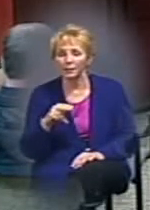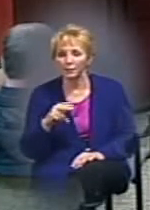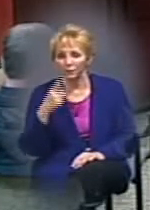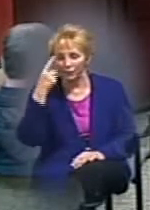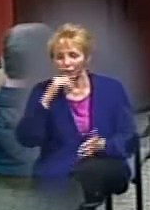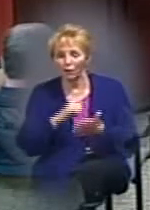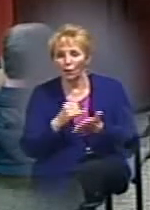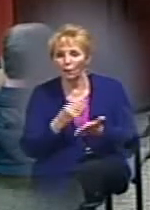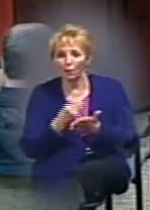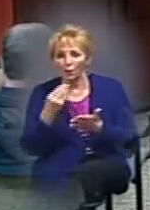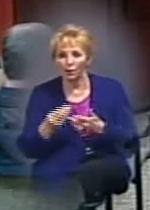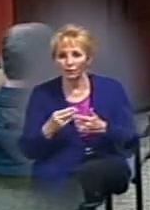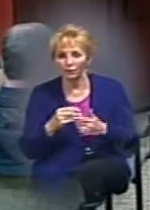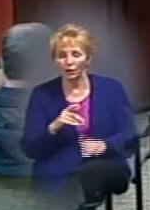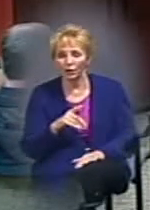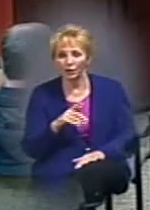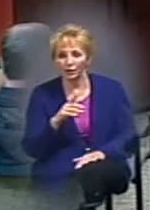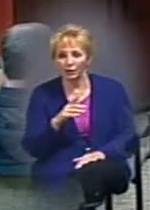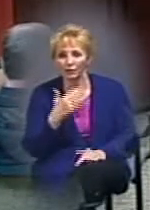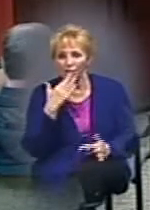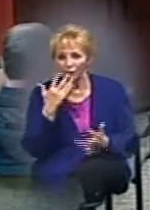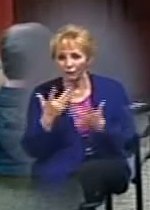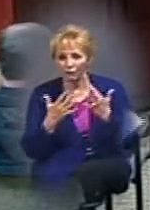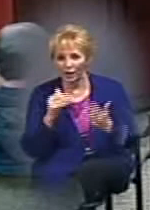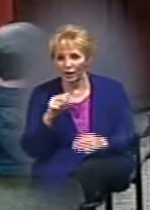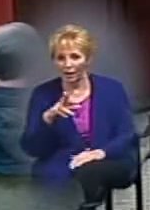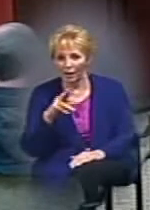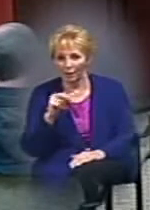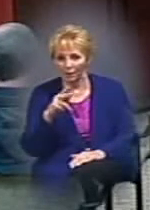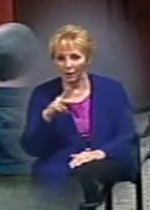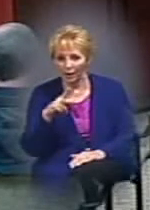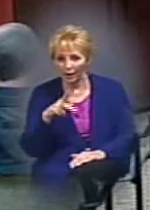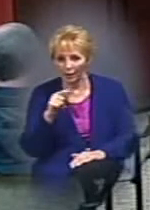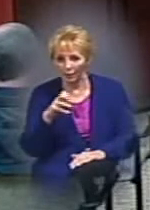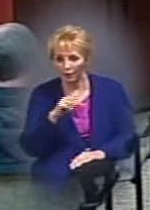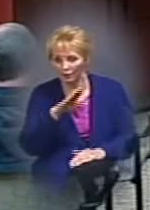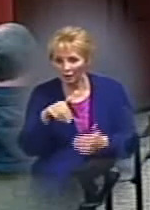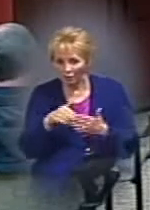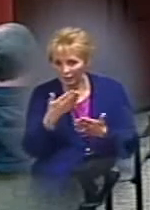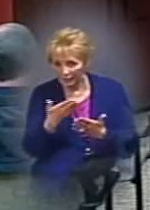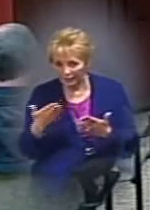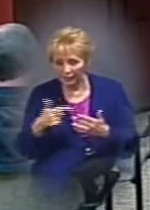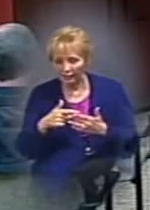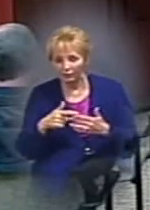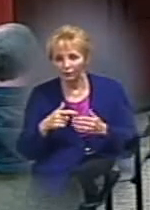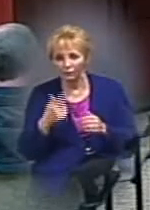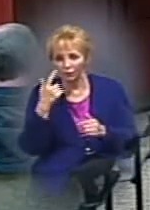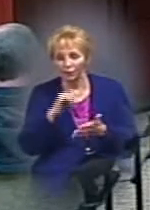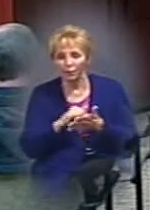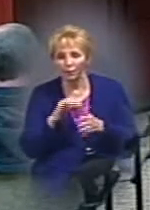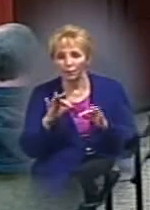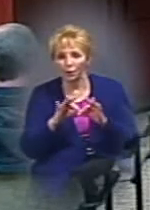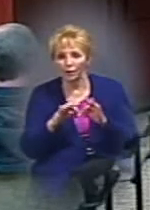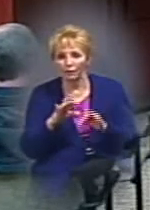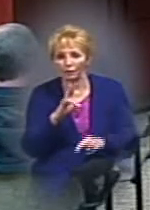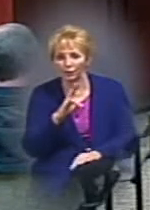the purchase of a fully equipped fire apparatus and all related accessories and attachments for the price of